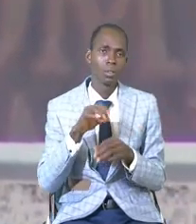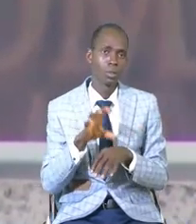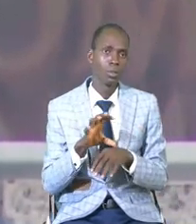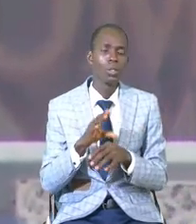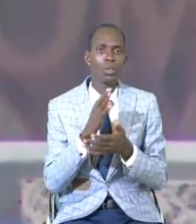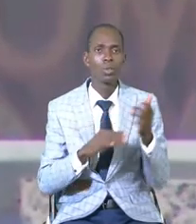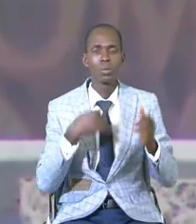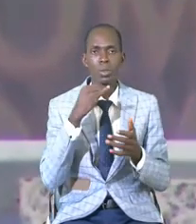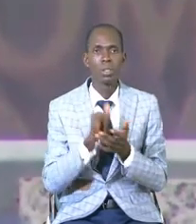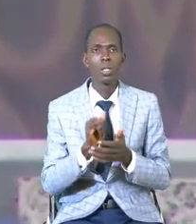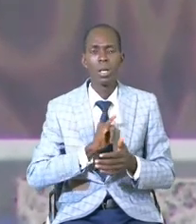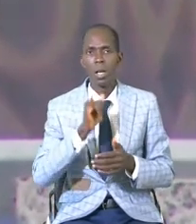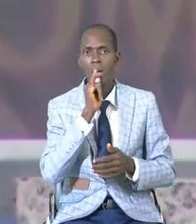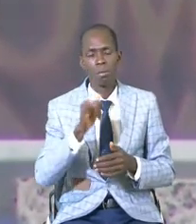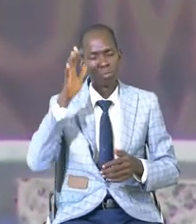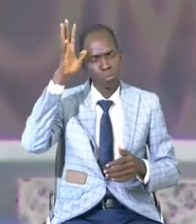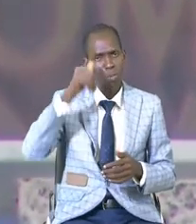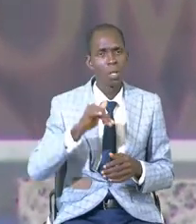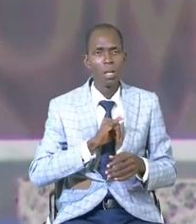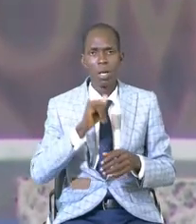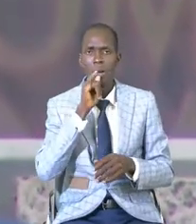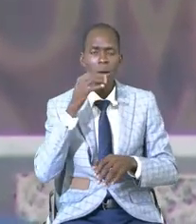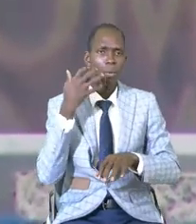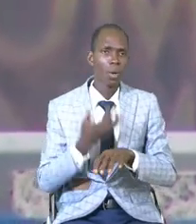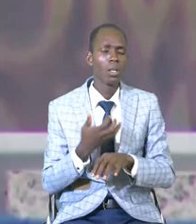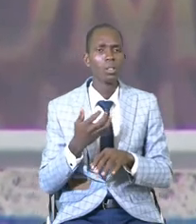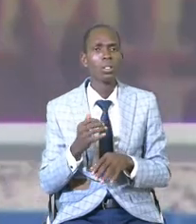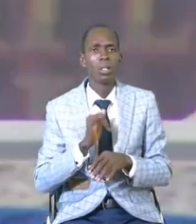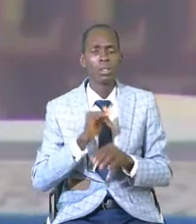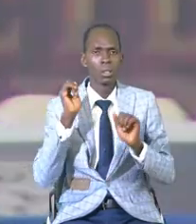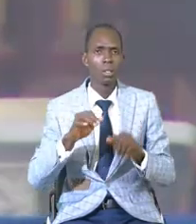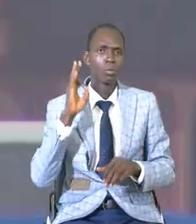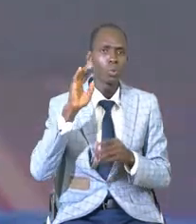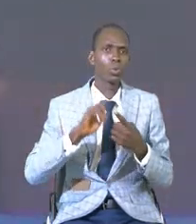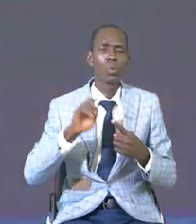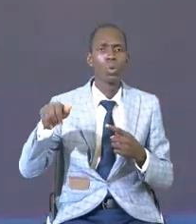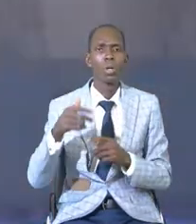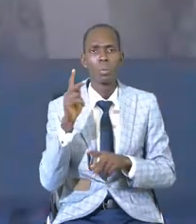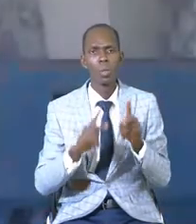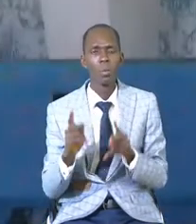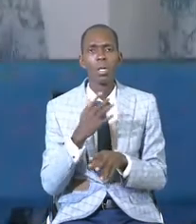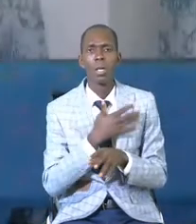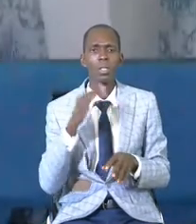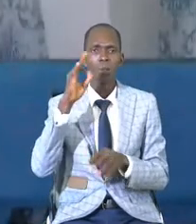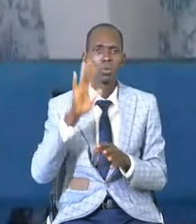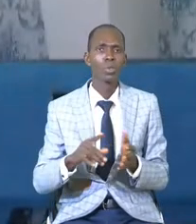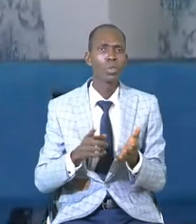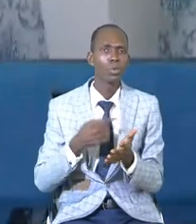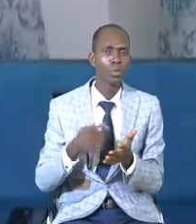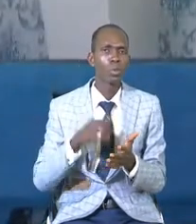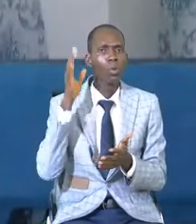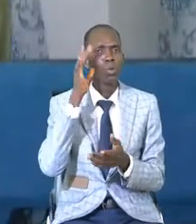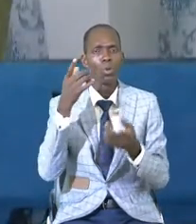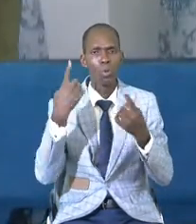tough, I'm hard. They can preach to other people, and the preacher sometimes it will come